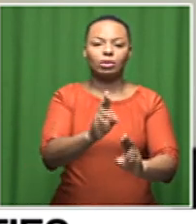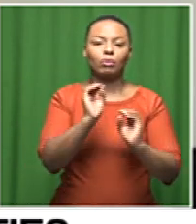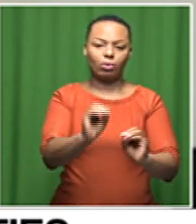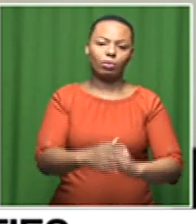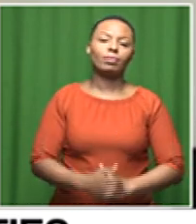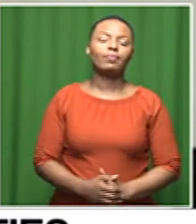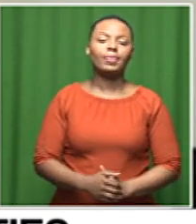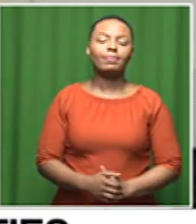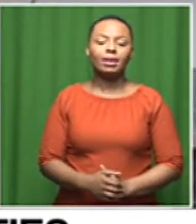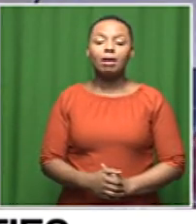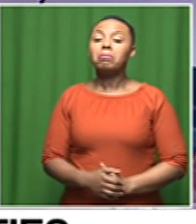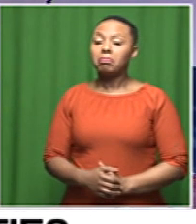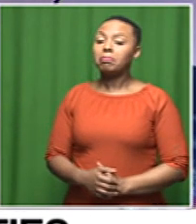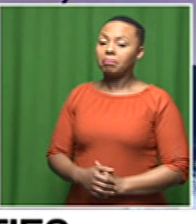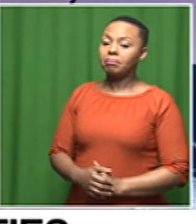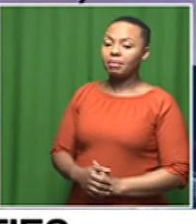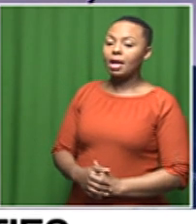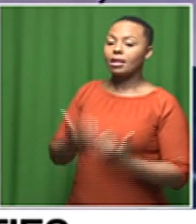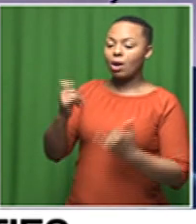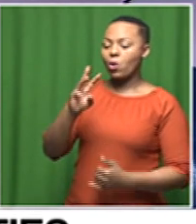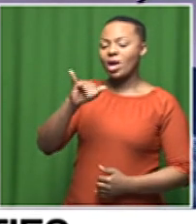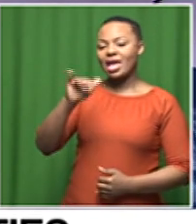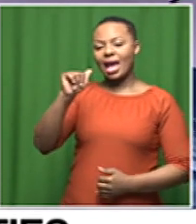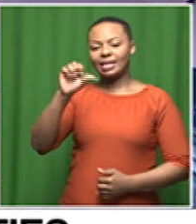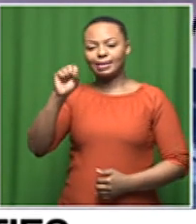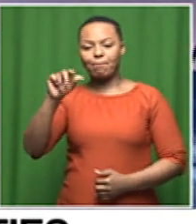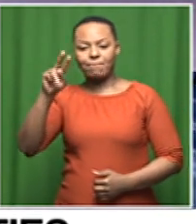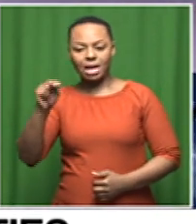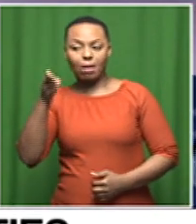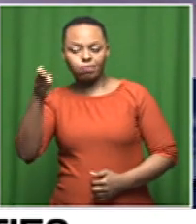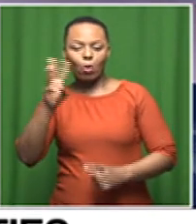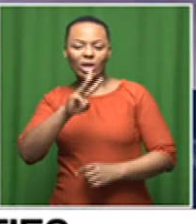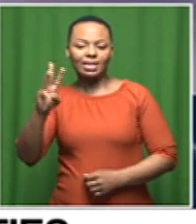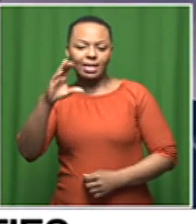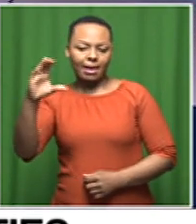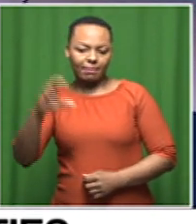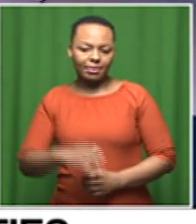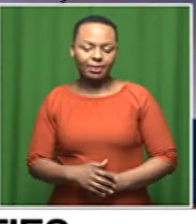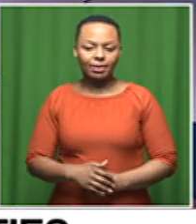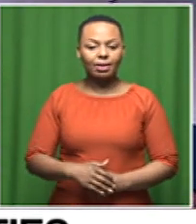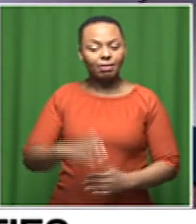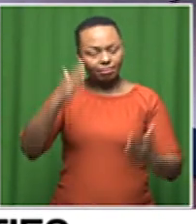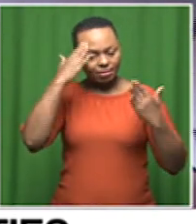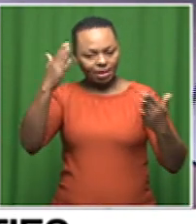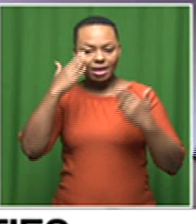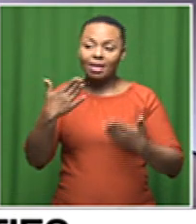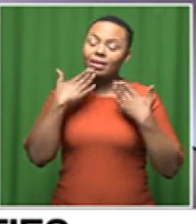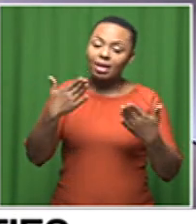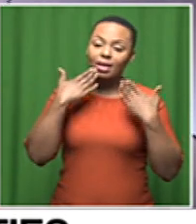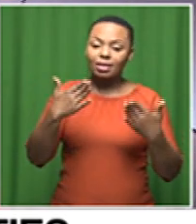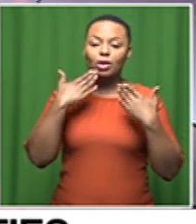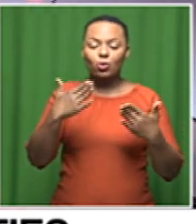All right, we've got Yasmin from the Western Cape on the line. Good day, Yasmin. Hi, good day. I just want to say thank you very much for